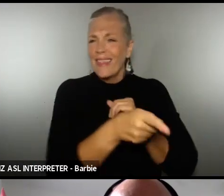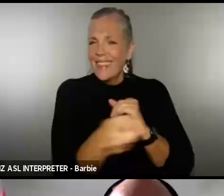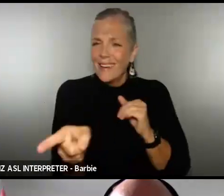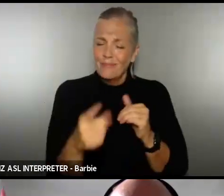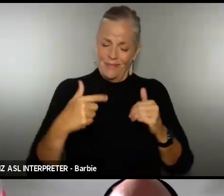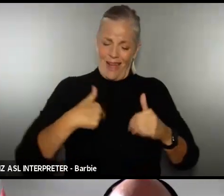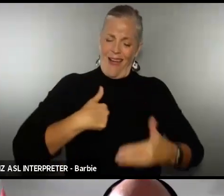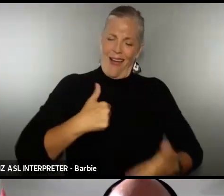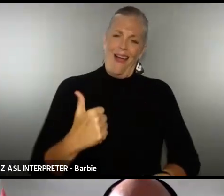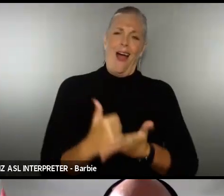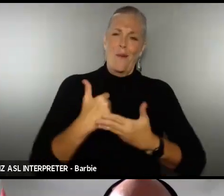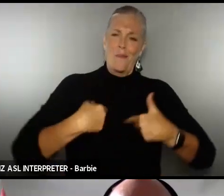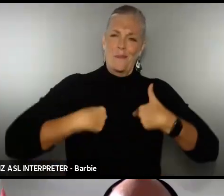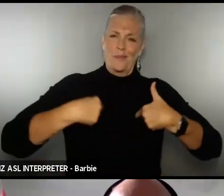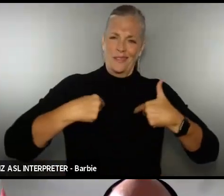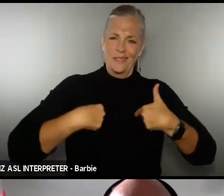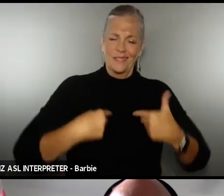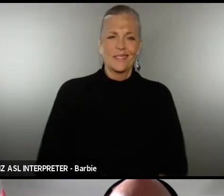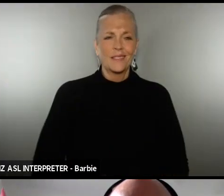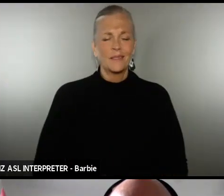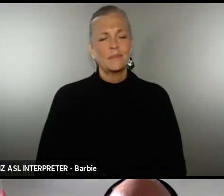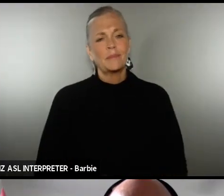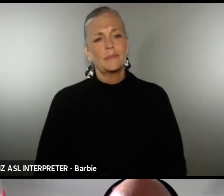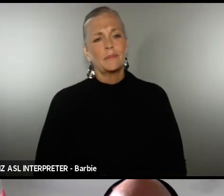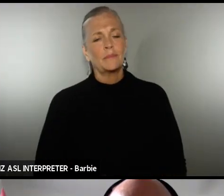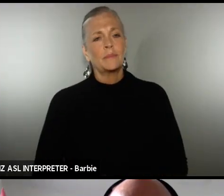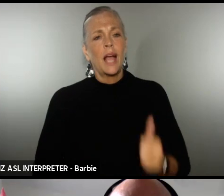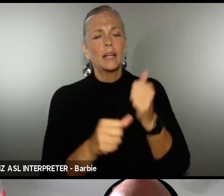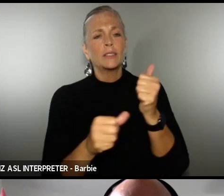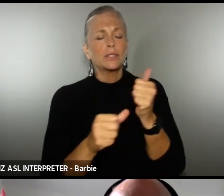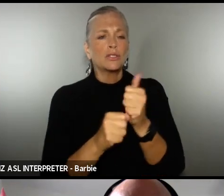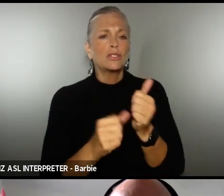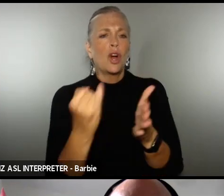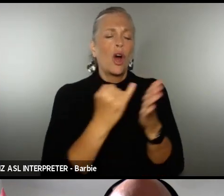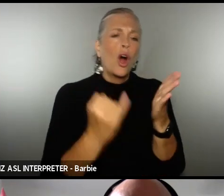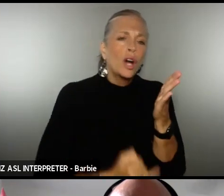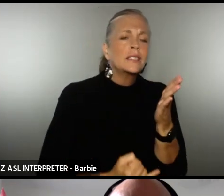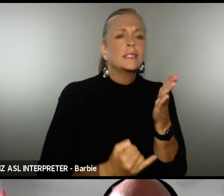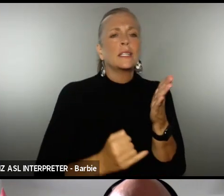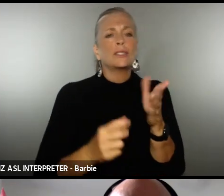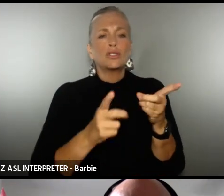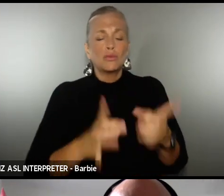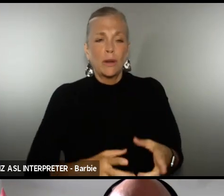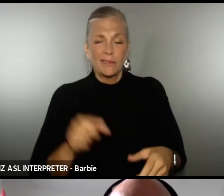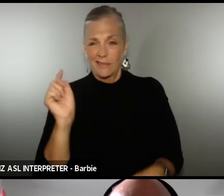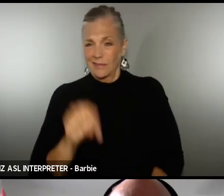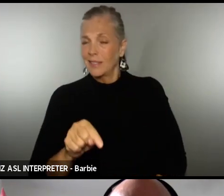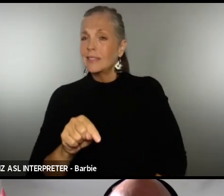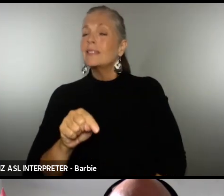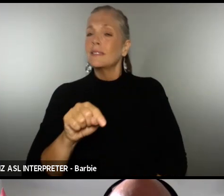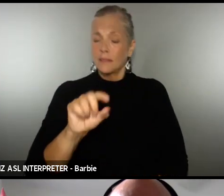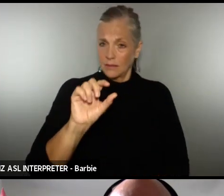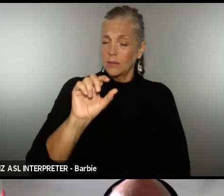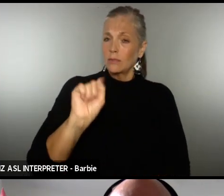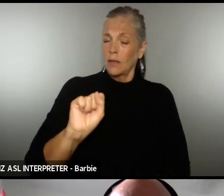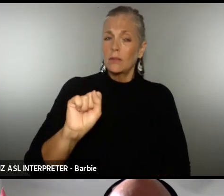So I know for me, as like associate artistic director of Spectrum Theatre Ensemble, it was frustrating that we had to kind